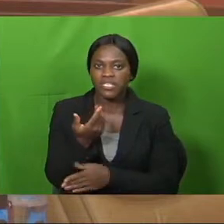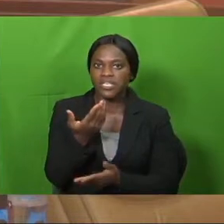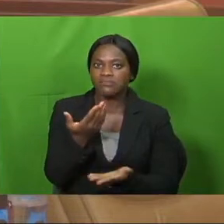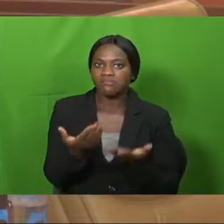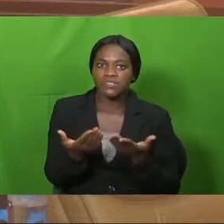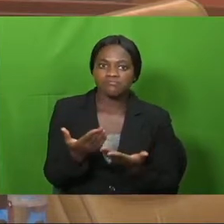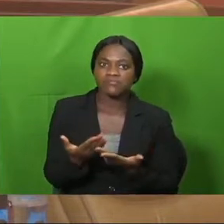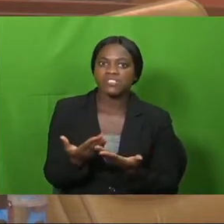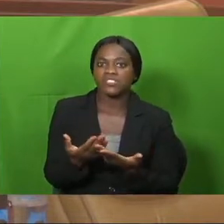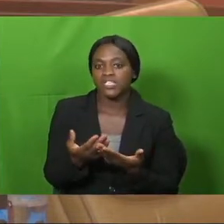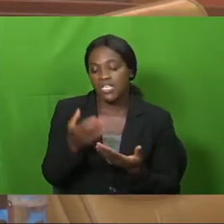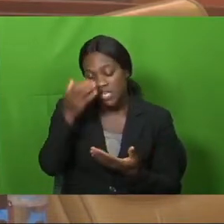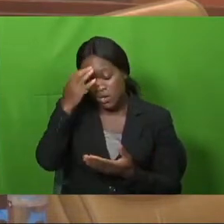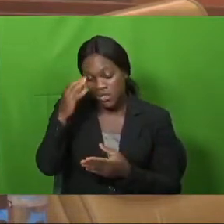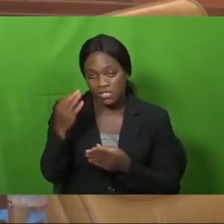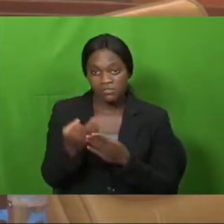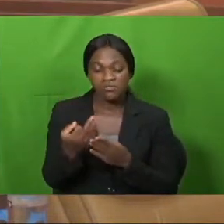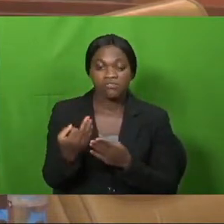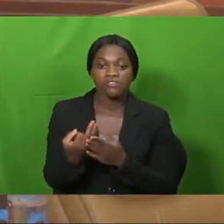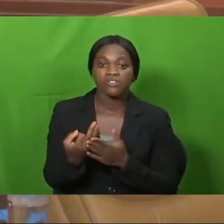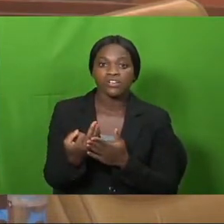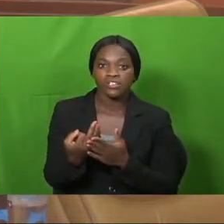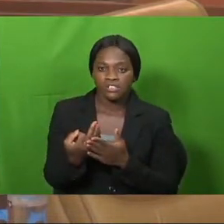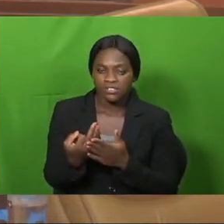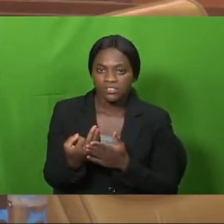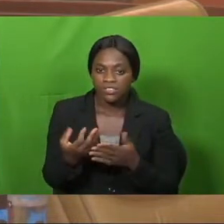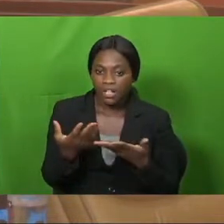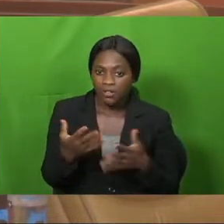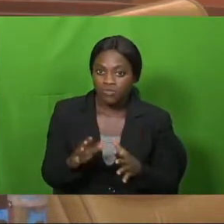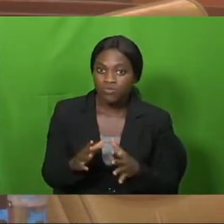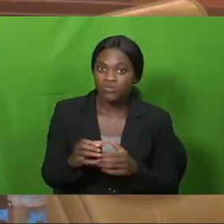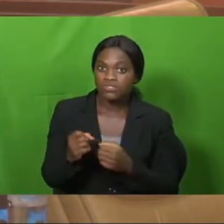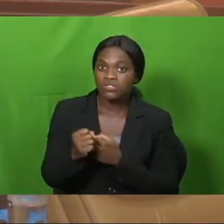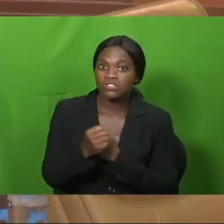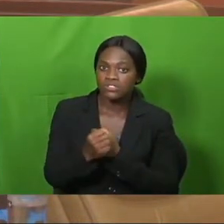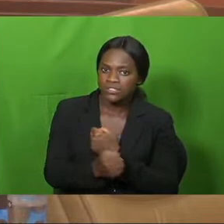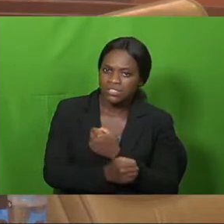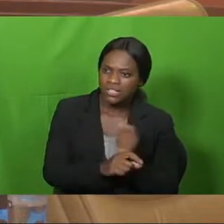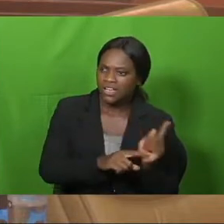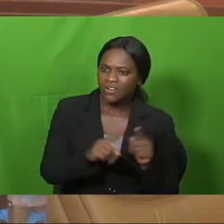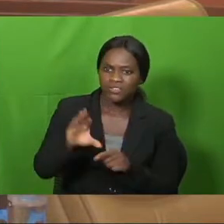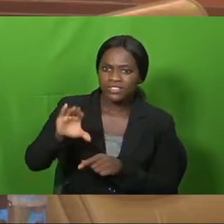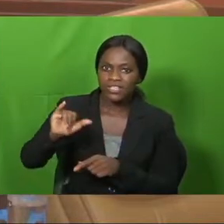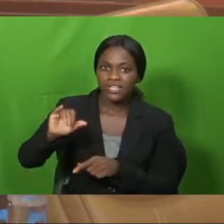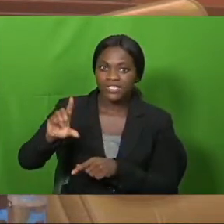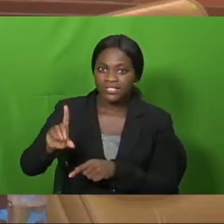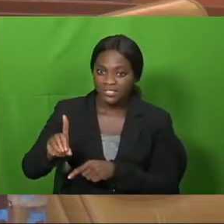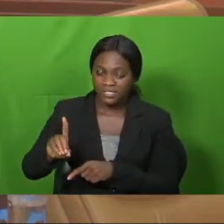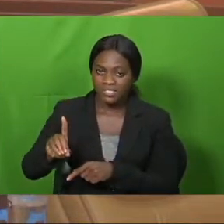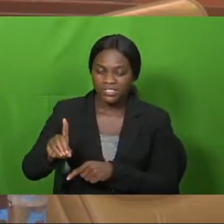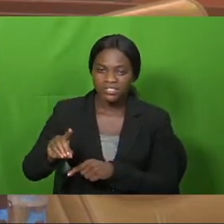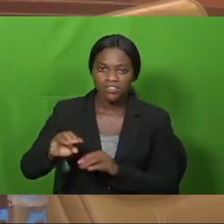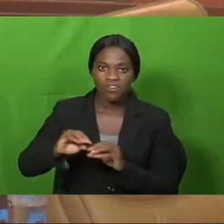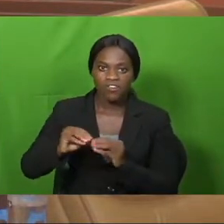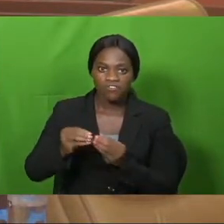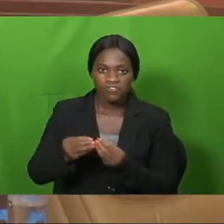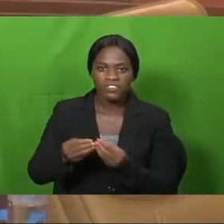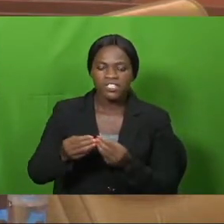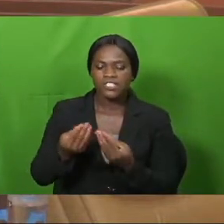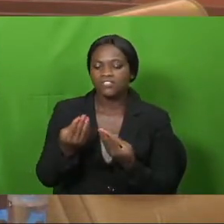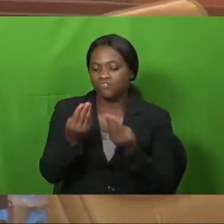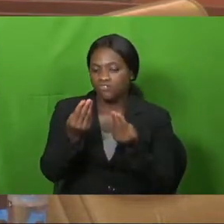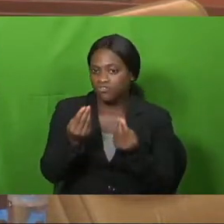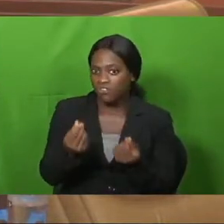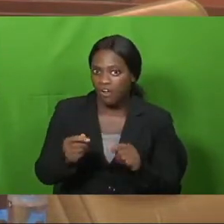loss to the state, you can do a good petition to the CID headquarters and probably you'll have redress. But to live in denial and